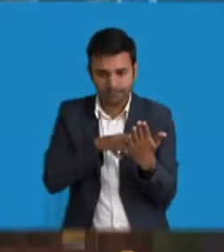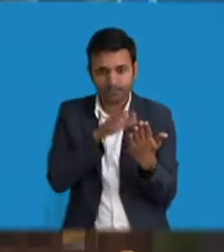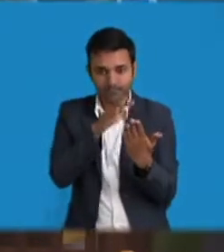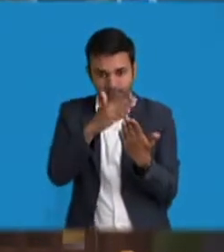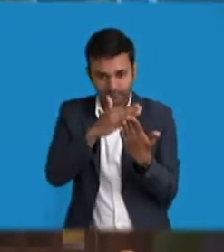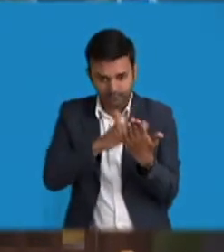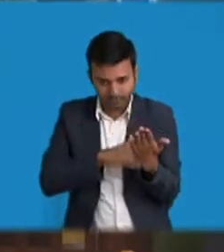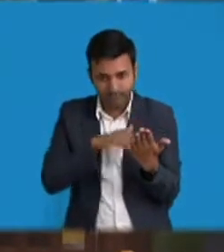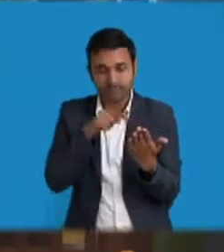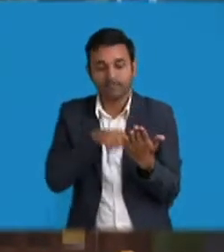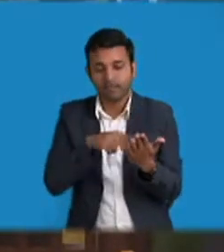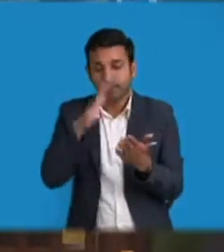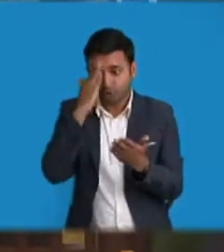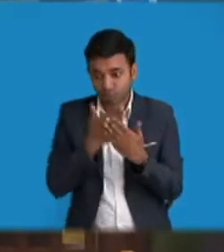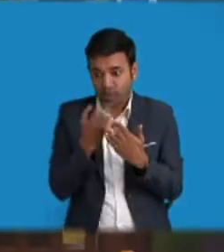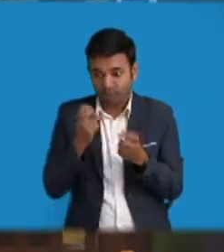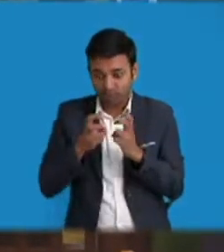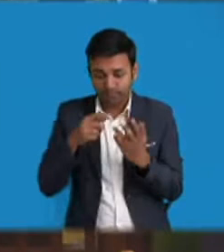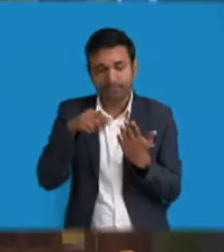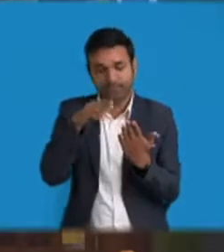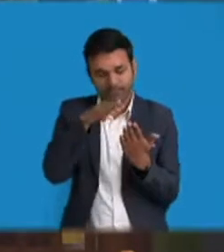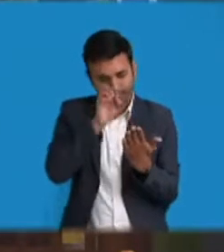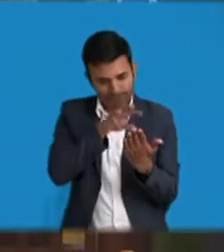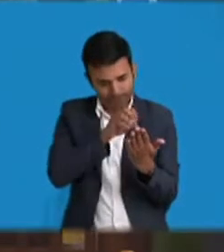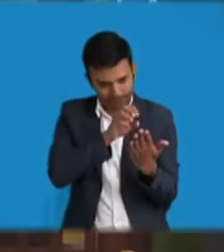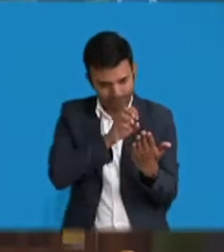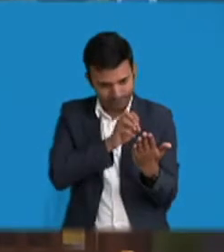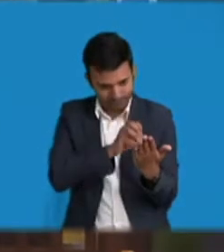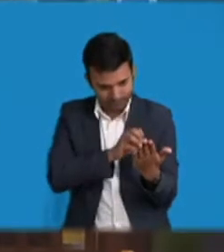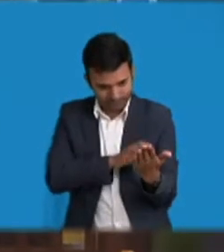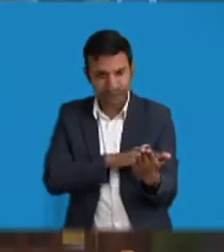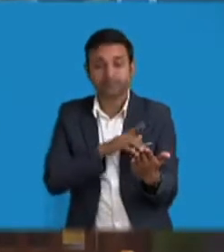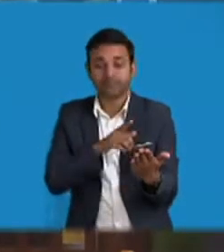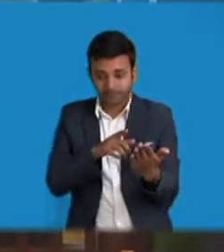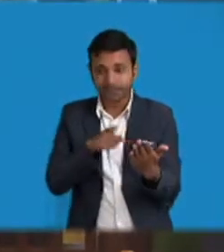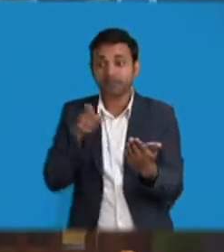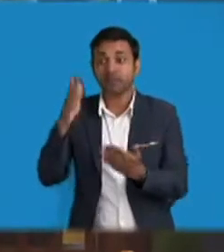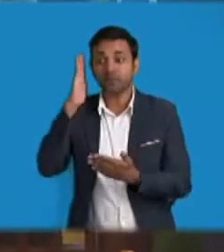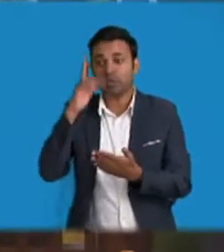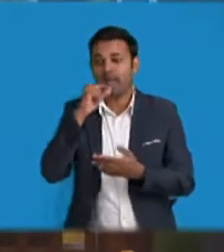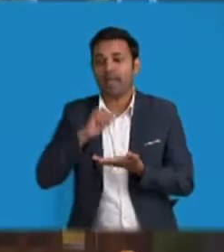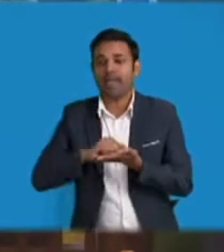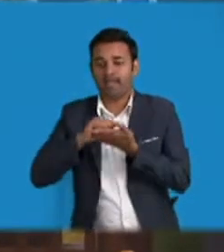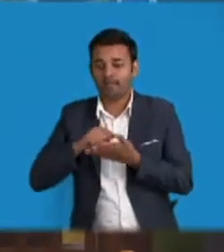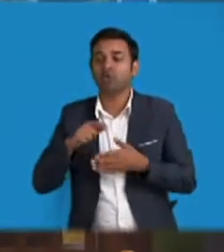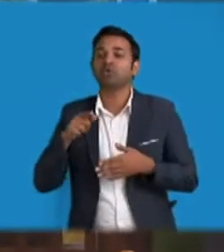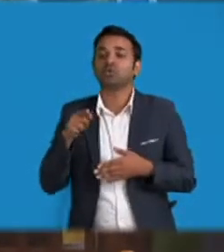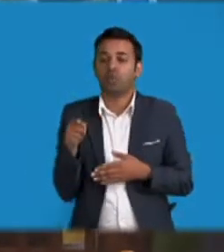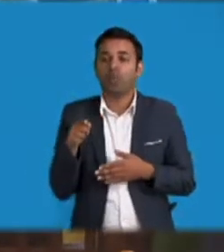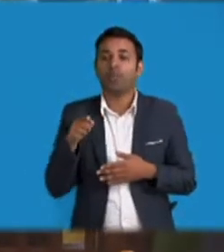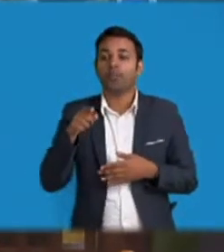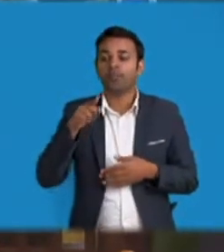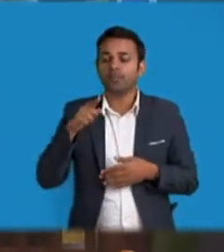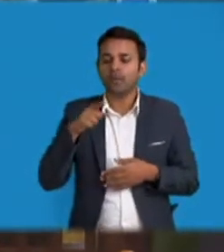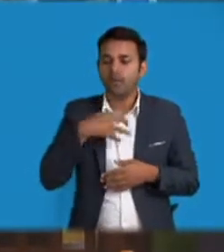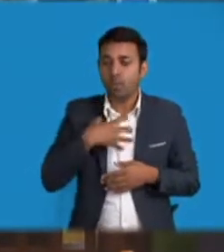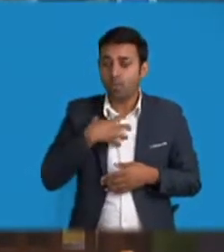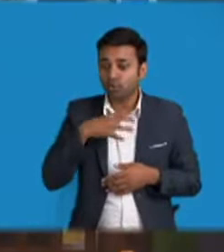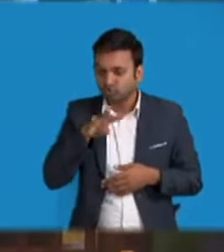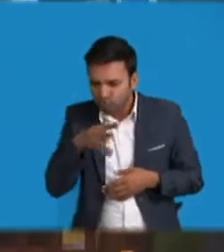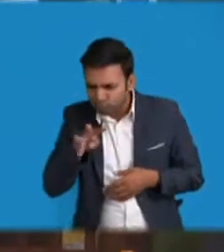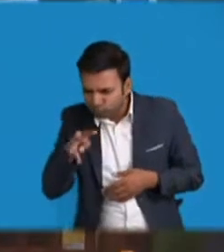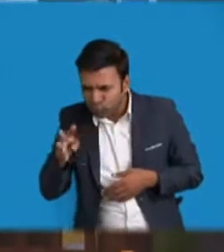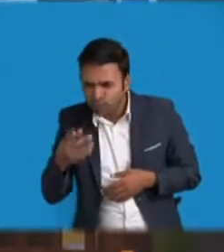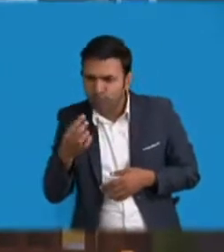We could assist the schools to further pursue if these students need any